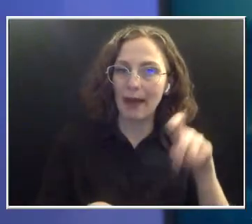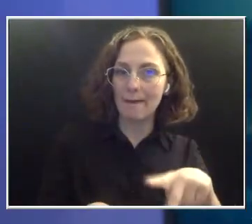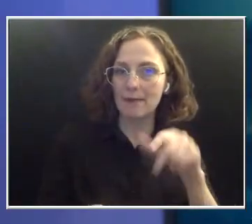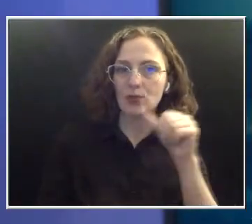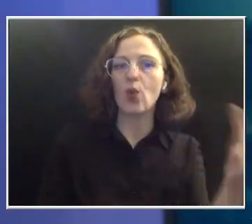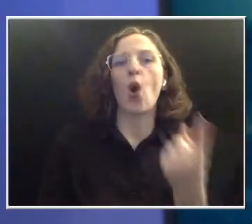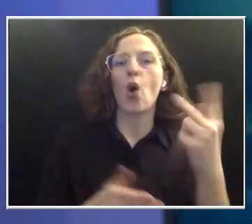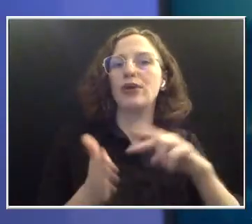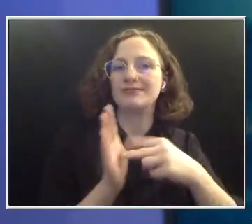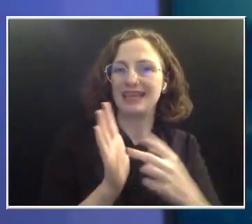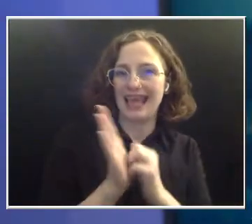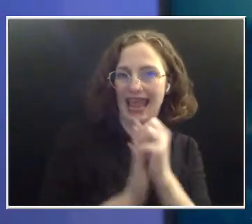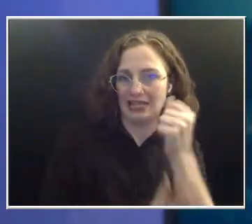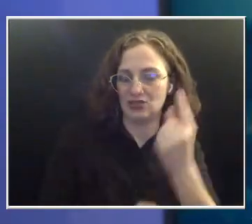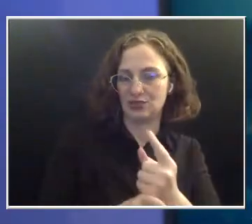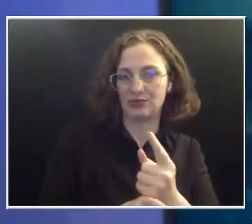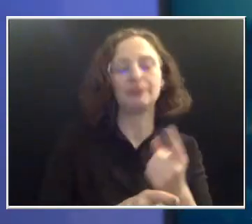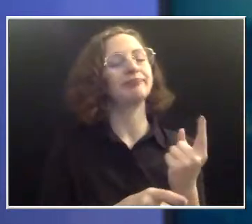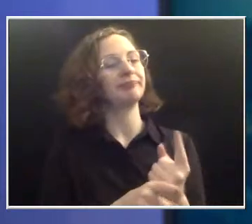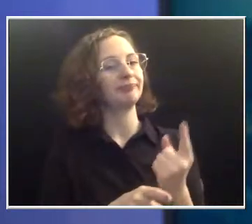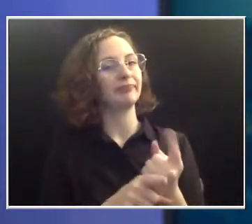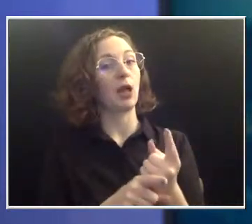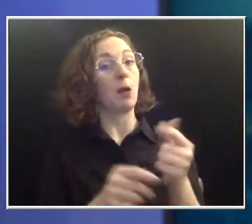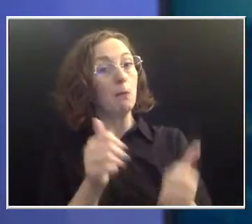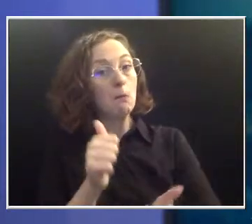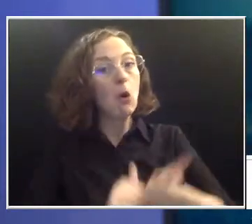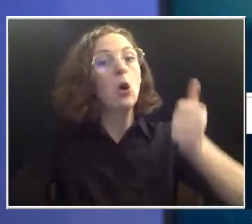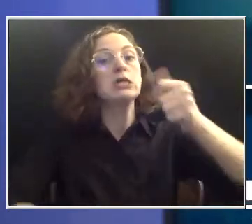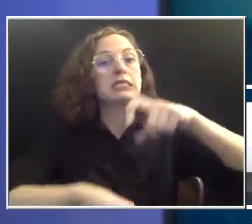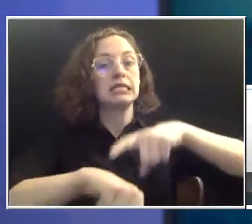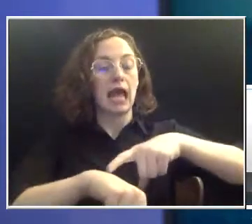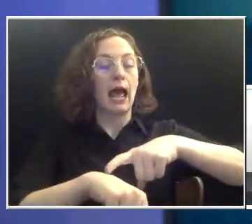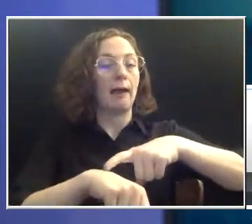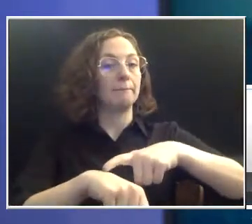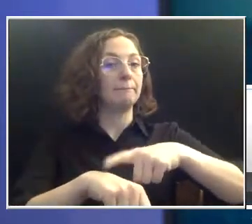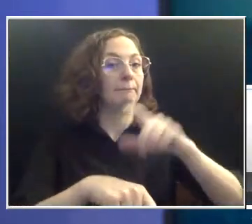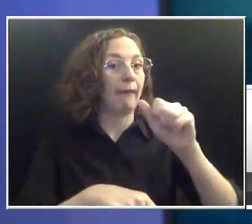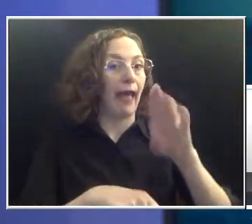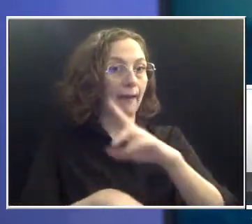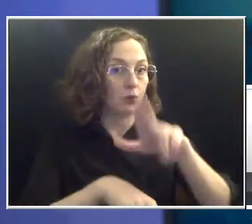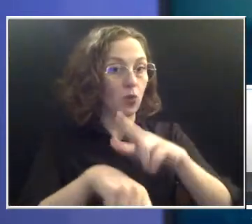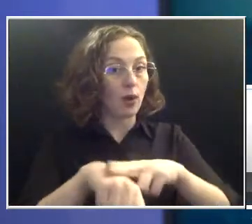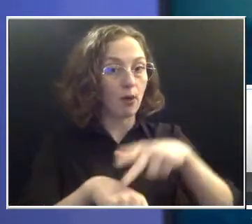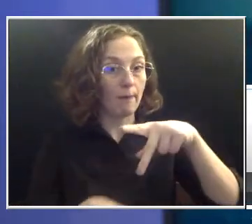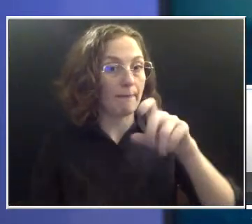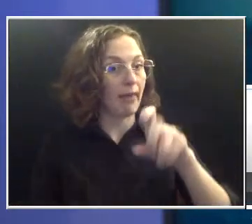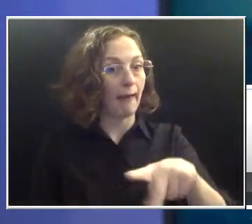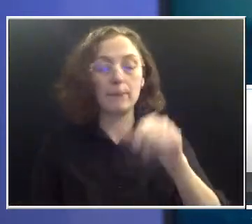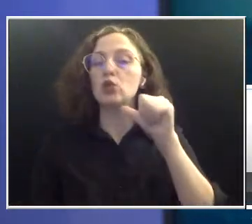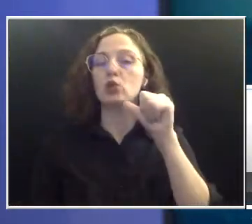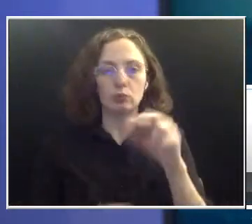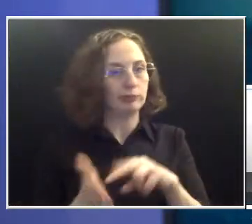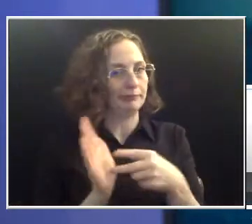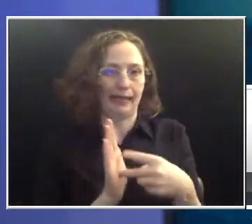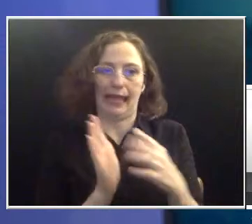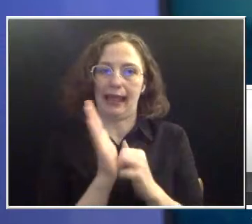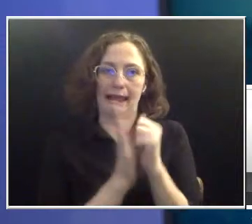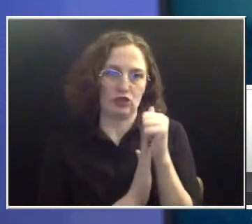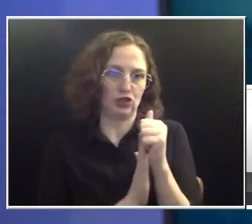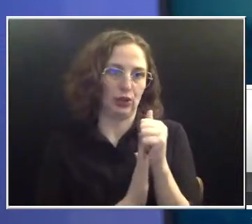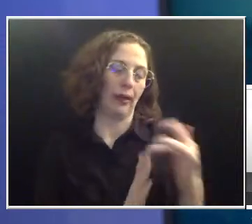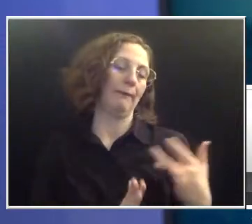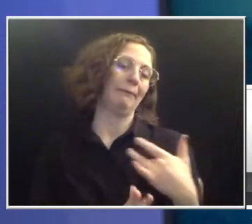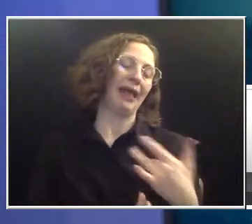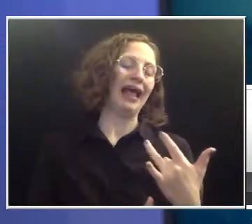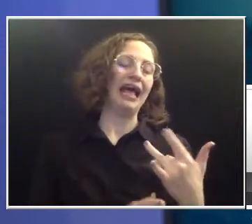overwhelming majority of the time, an abnormal pap smear does not mean that a person has cancer. Normally it's either just atypical cells that we follow